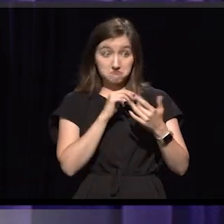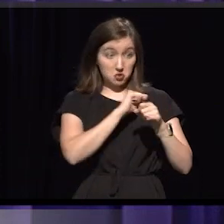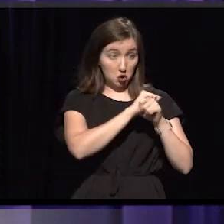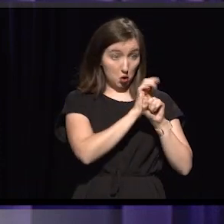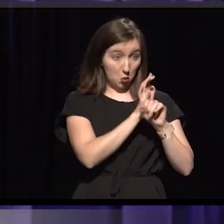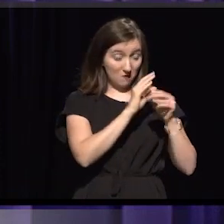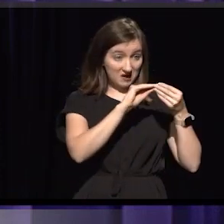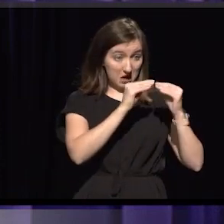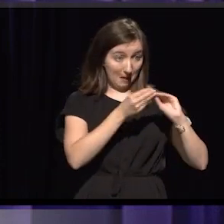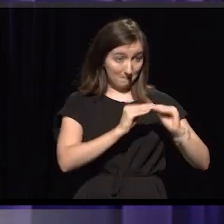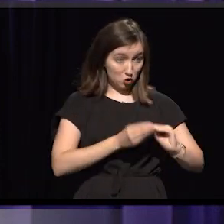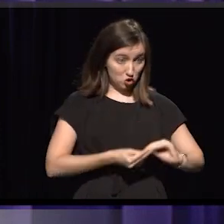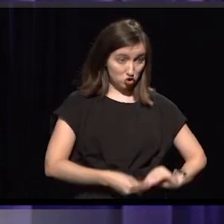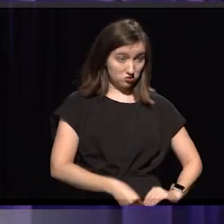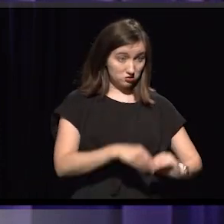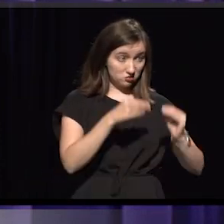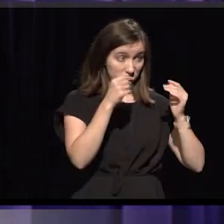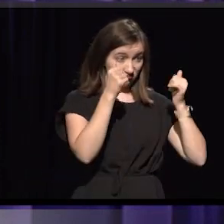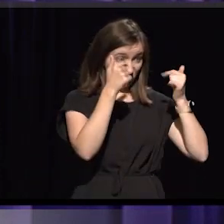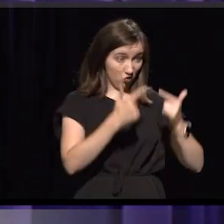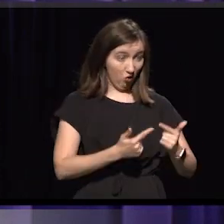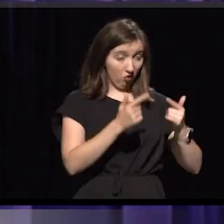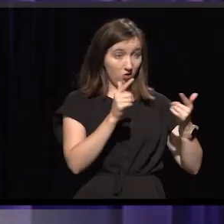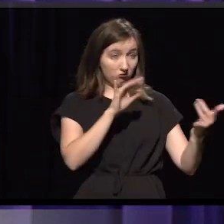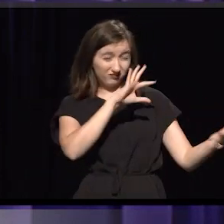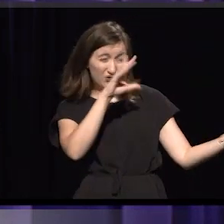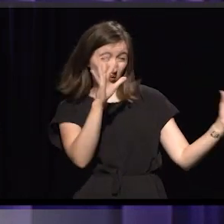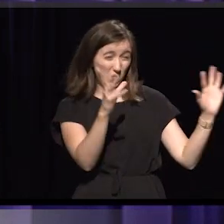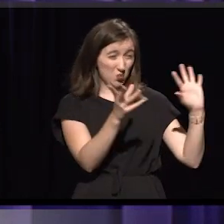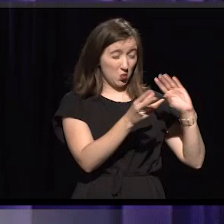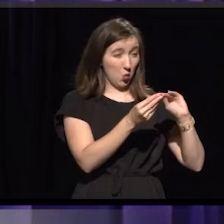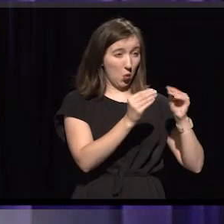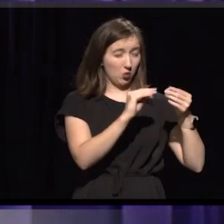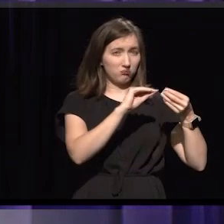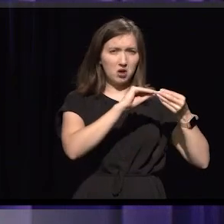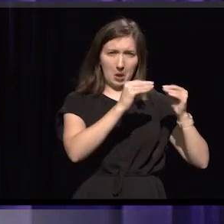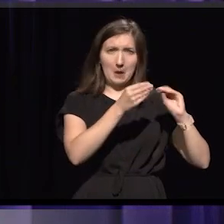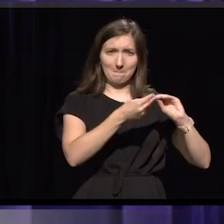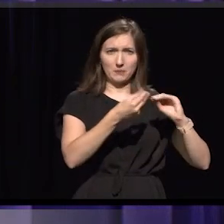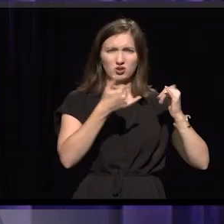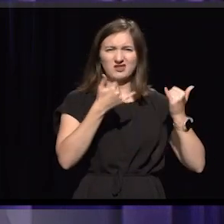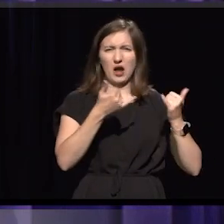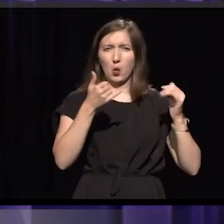reassuring, right? Where our overall metric is in the green range again.